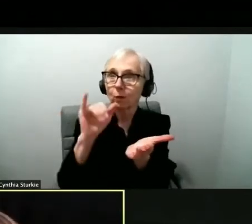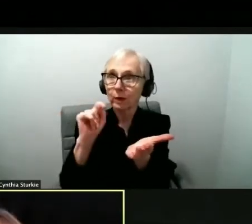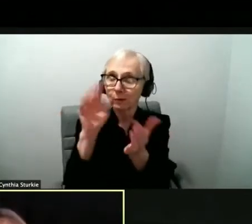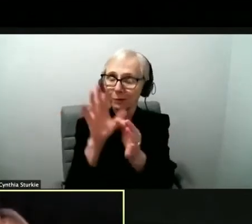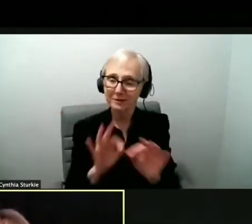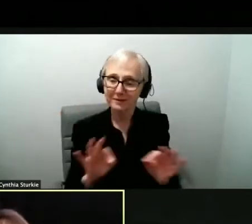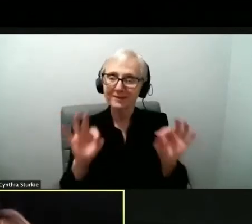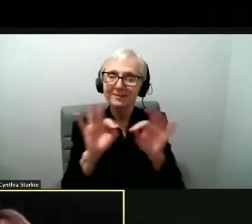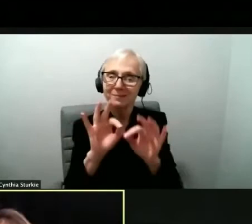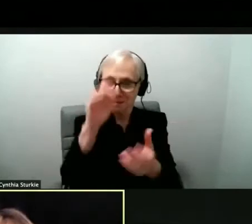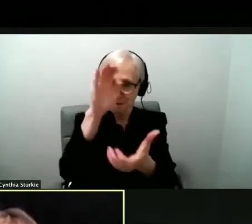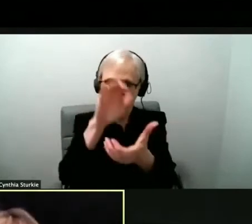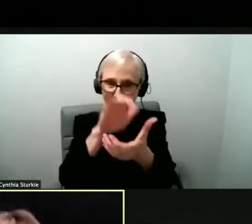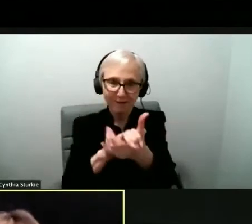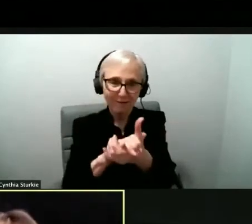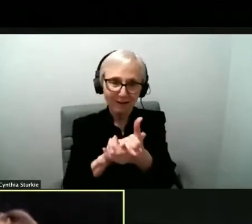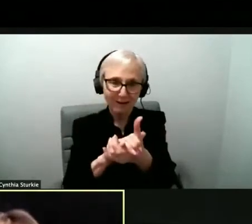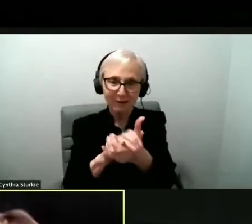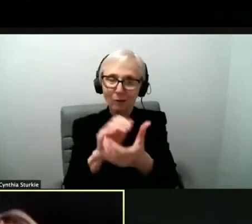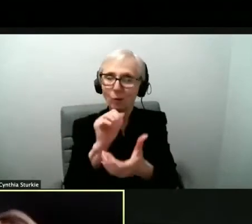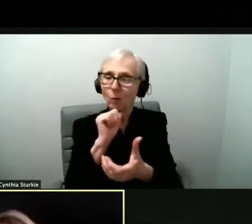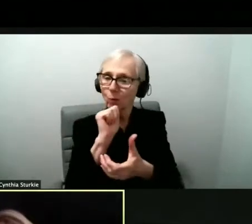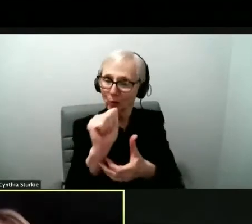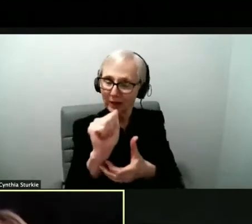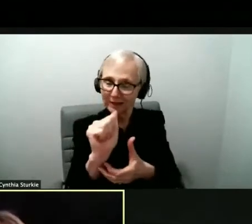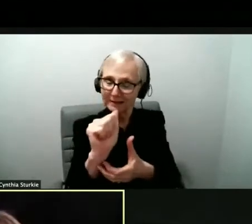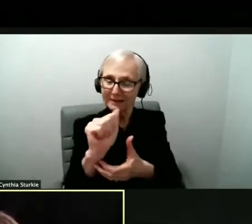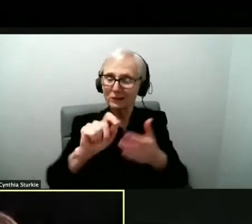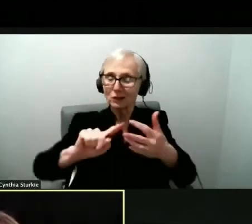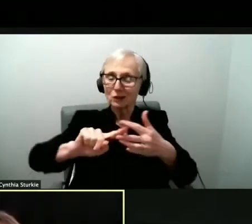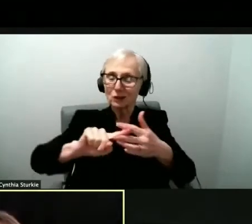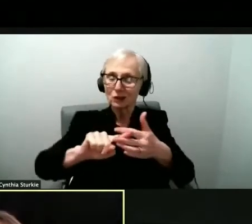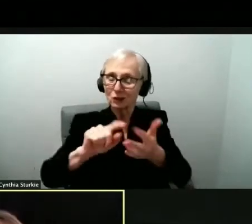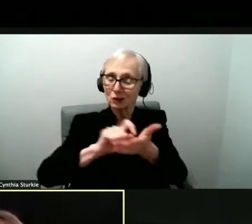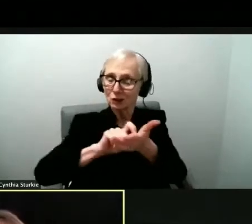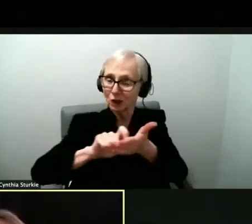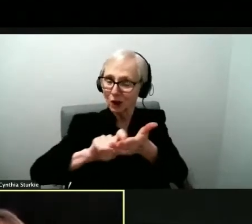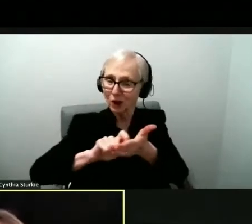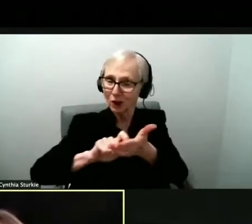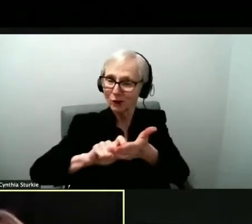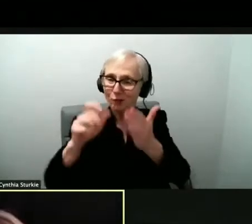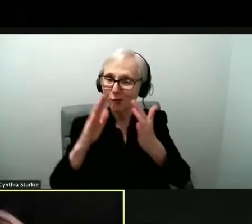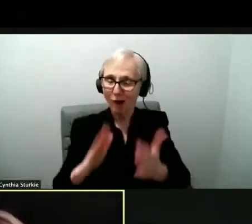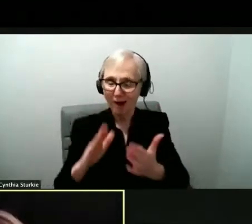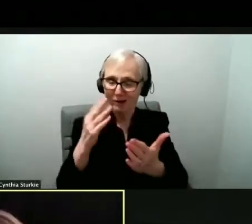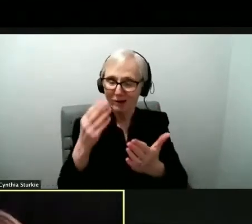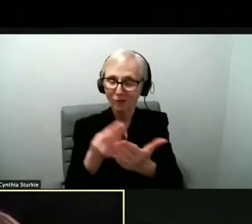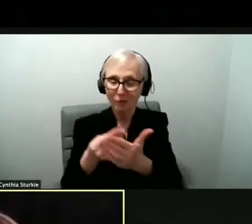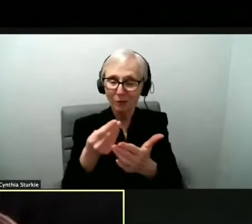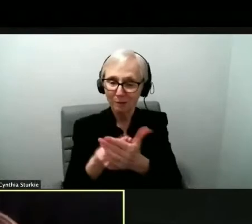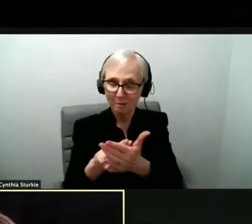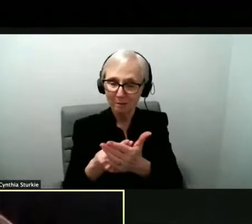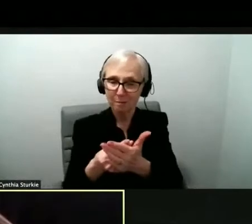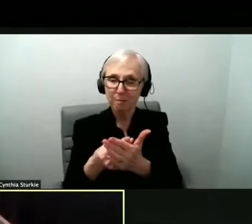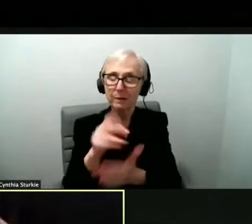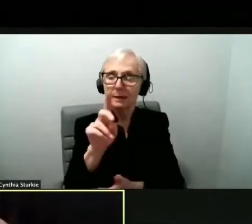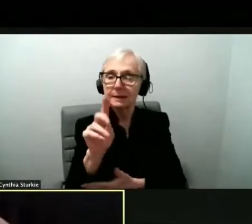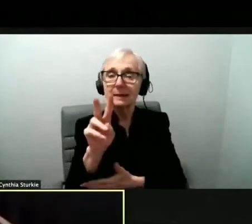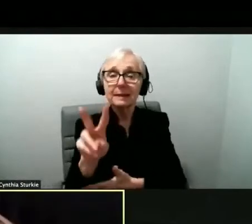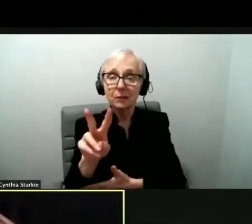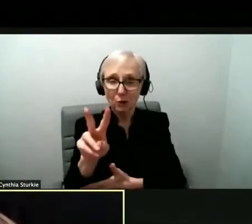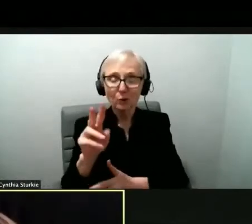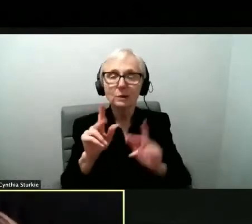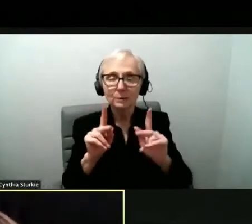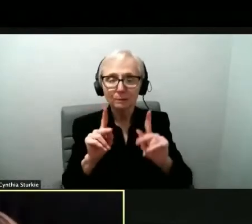important. Believe me, we didn't get into journalism for the money. So D2 is up close and personal, but not just to